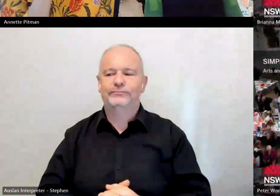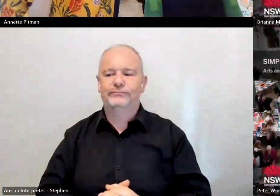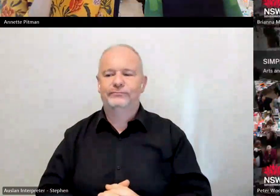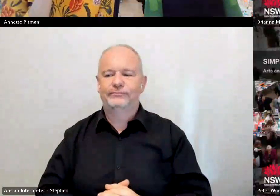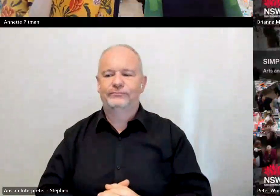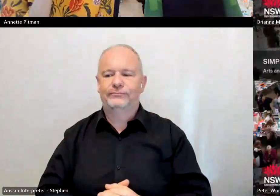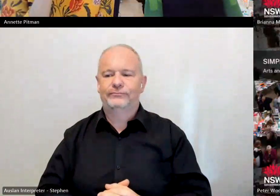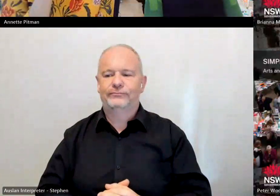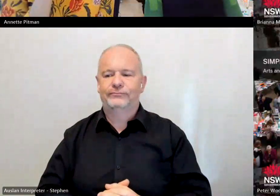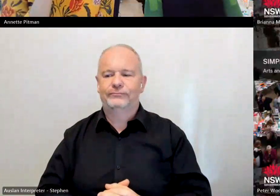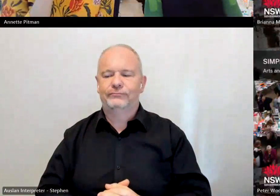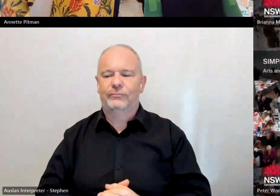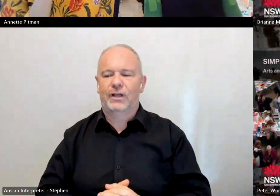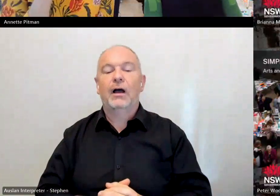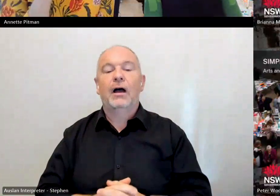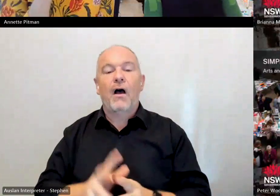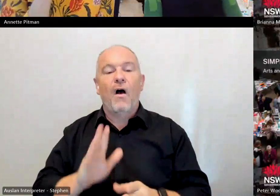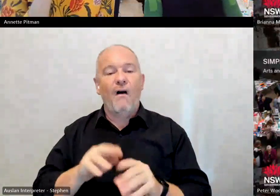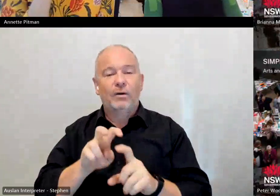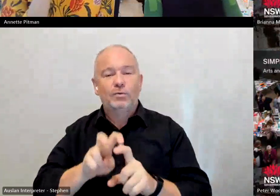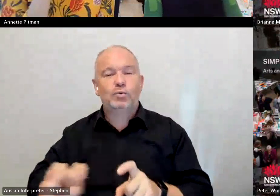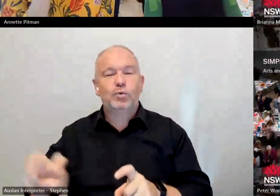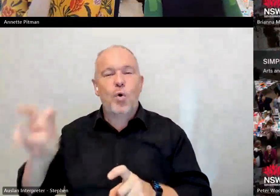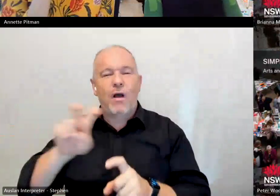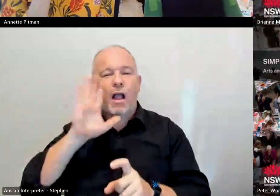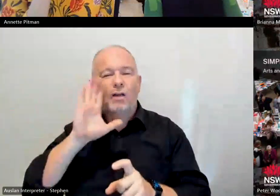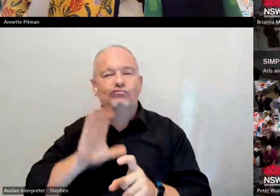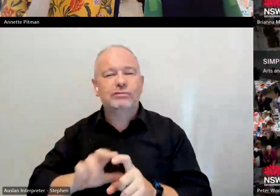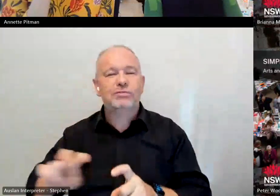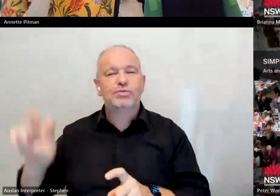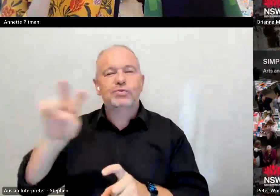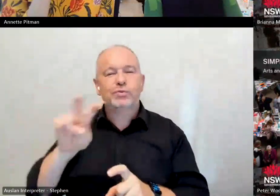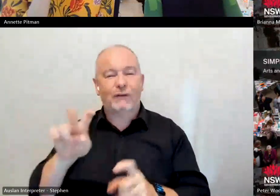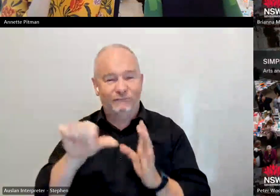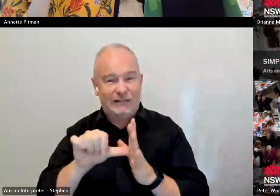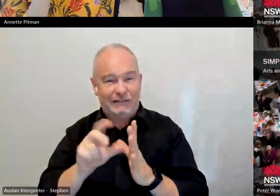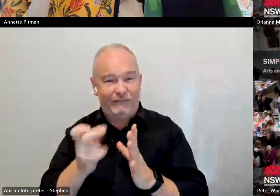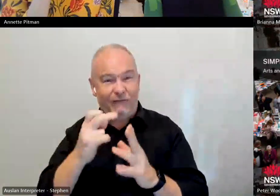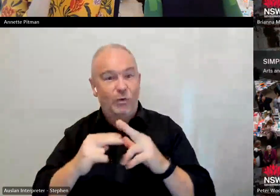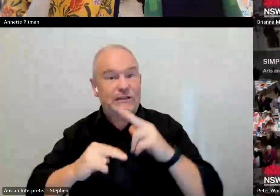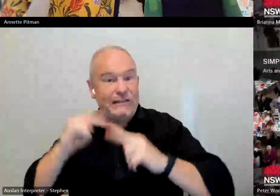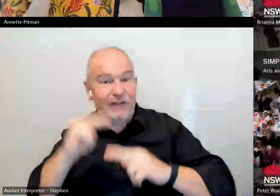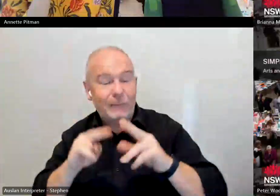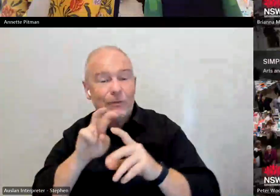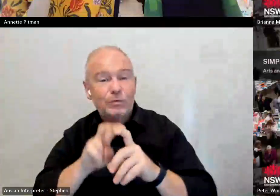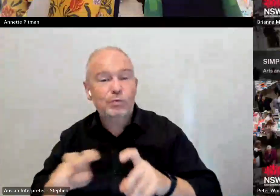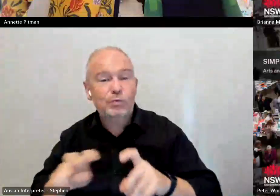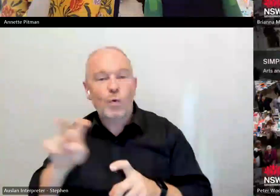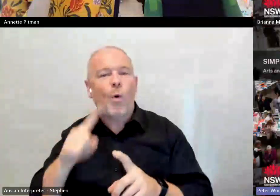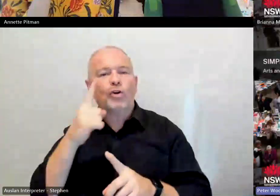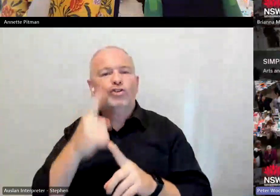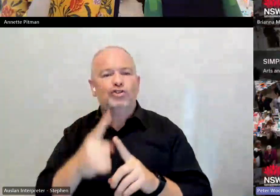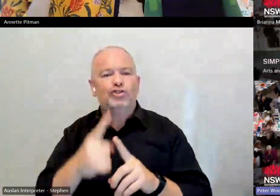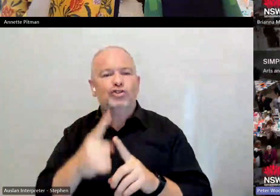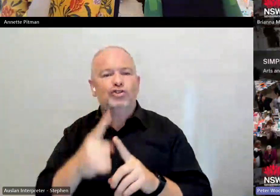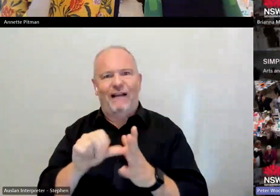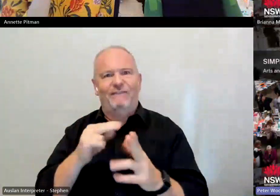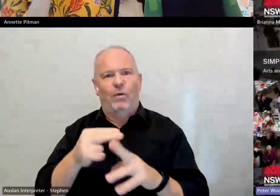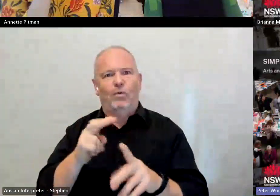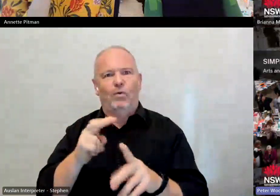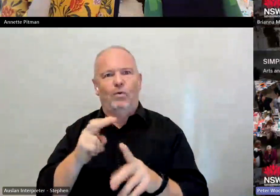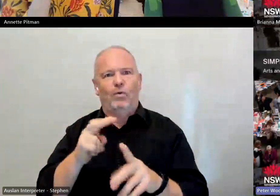Question about regional touring. Are funds available for development of tours or just funds for touring? Some